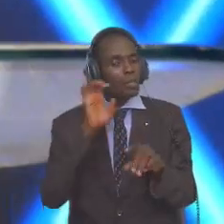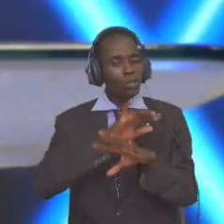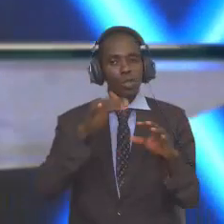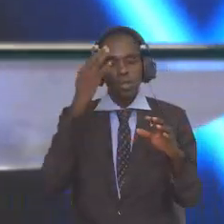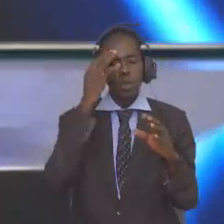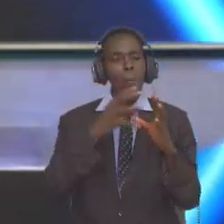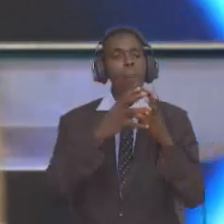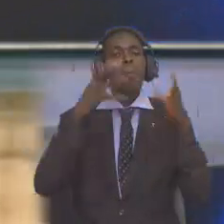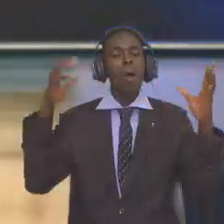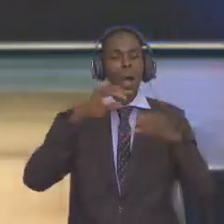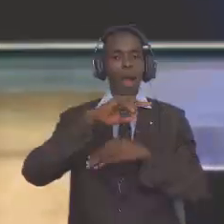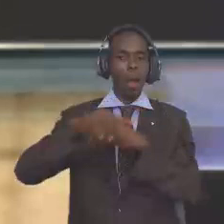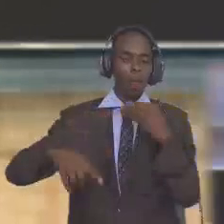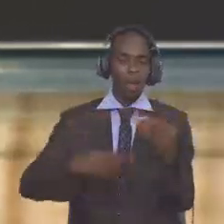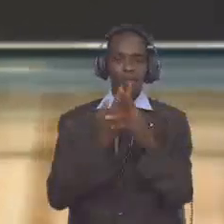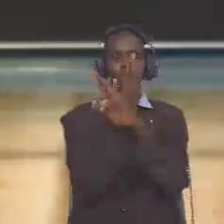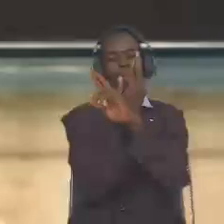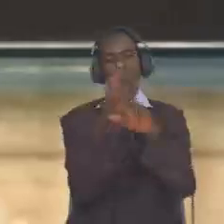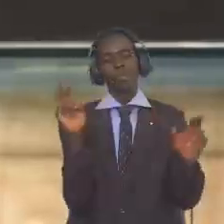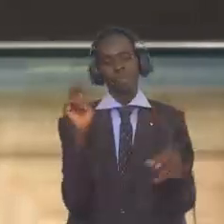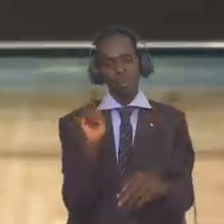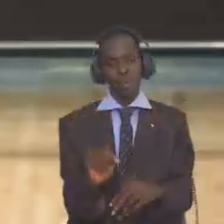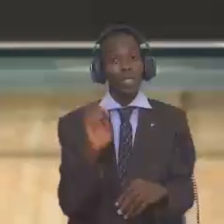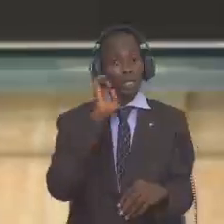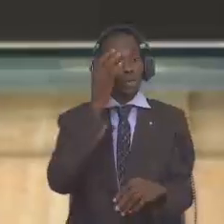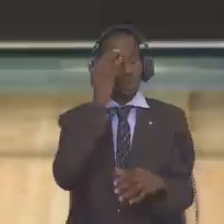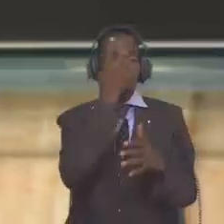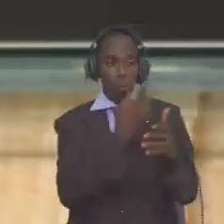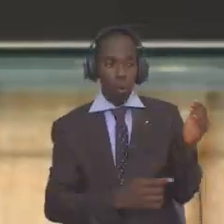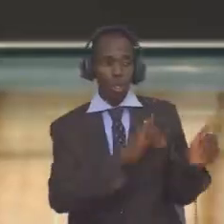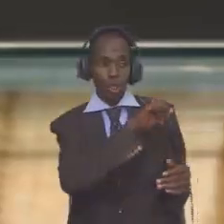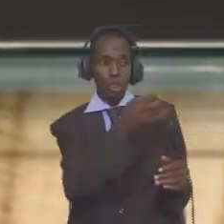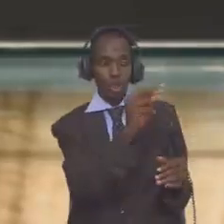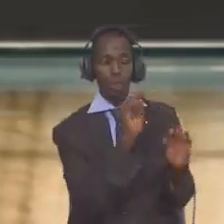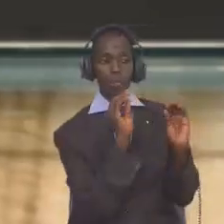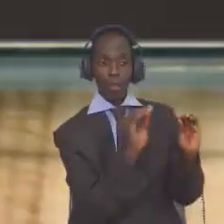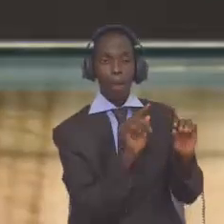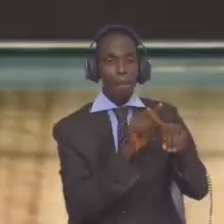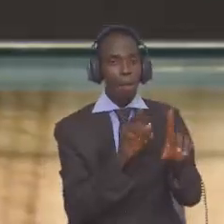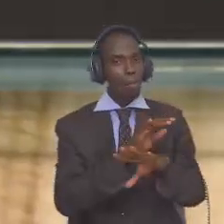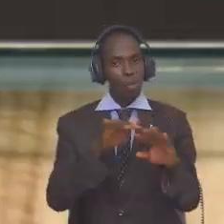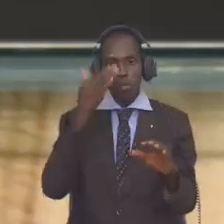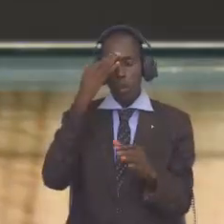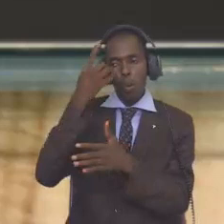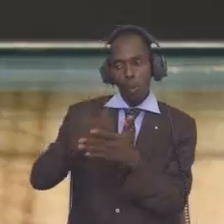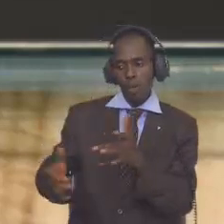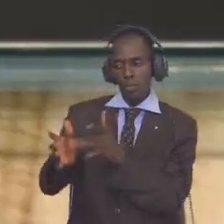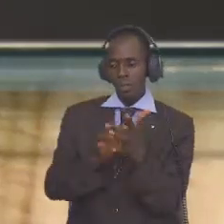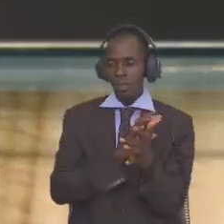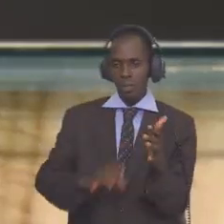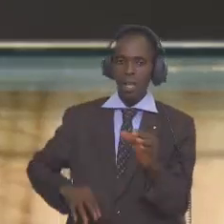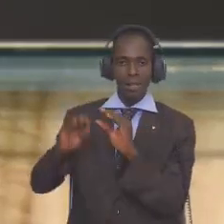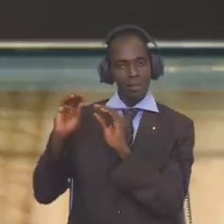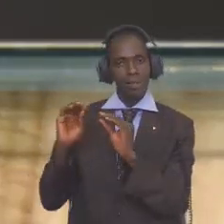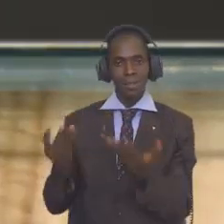knew much that John had taught, but he didn't know much about what Jesus had taught. He didn't know